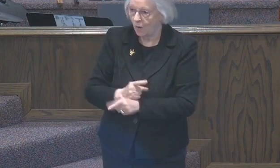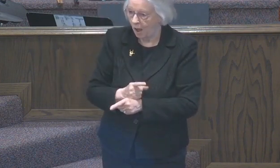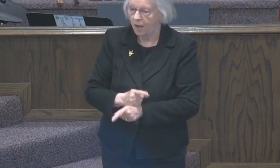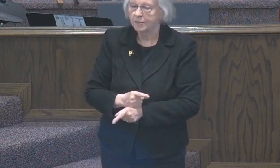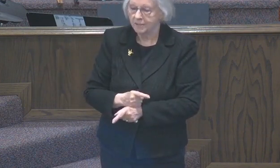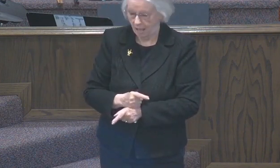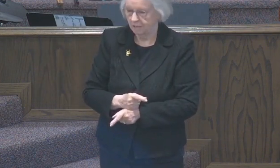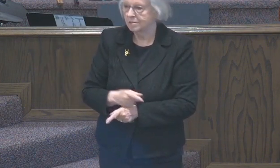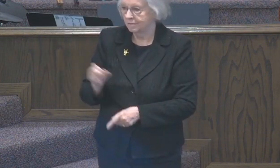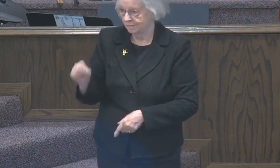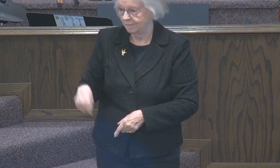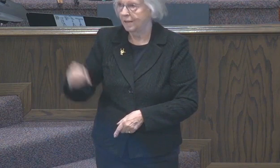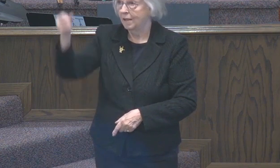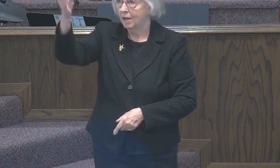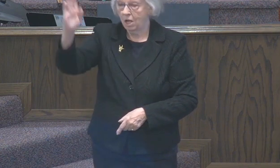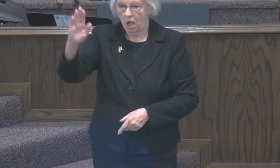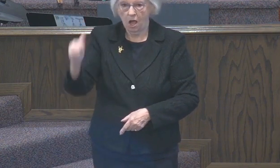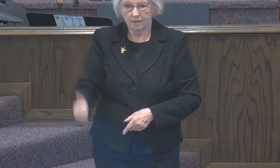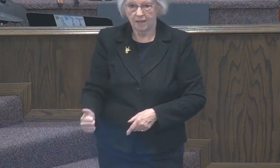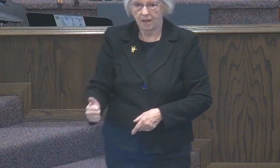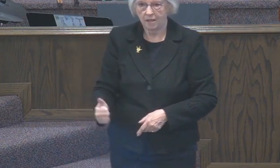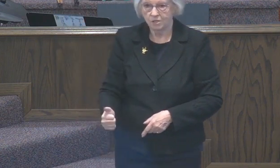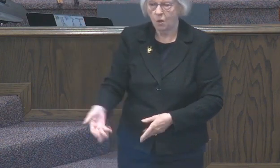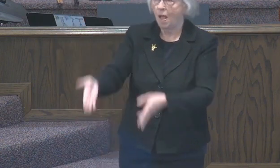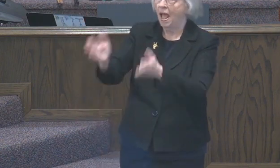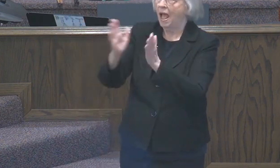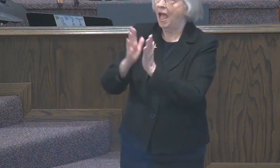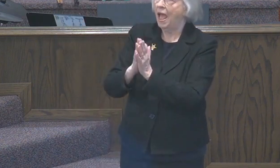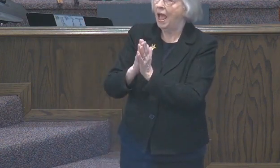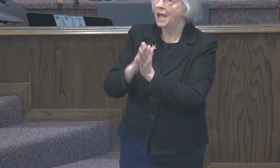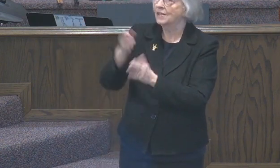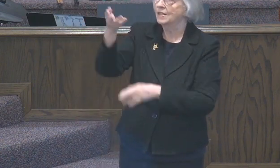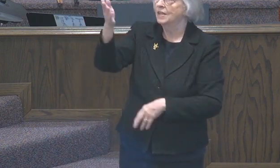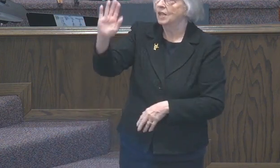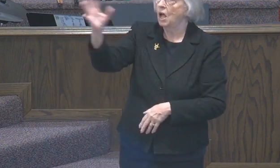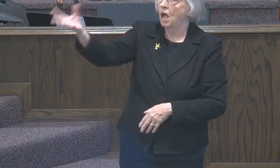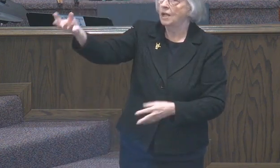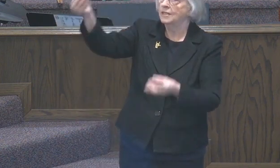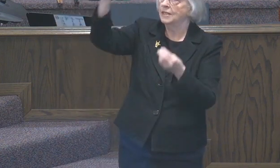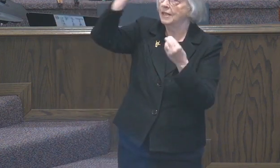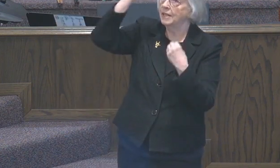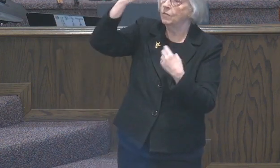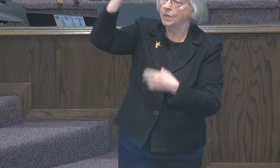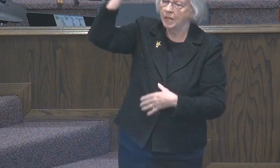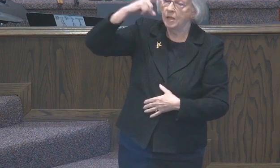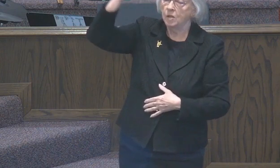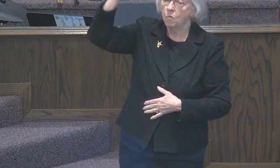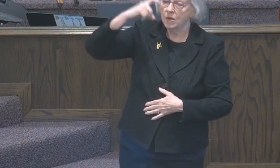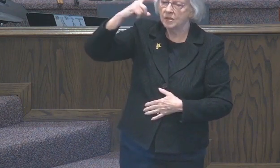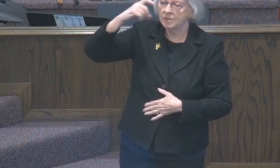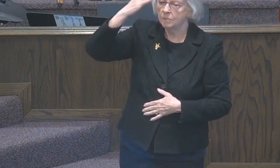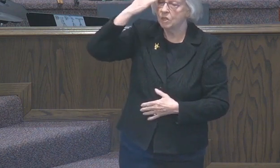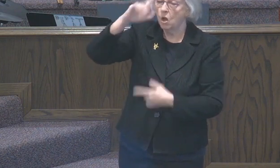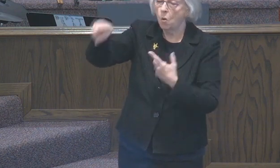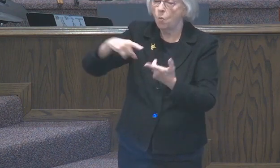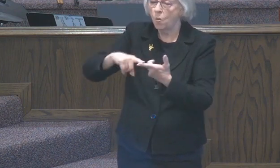lead people to love it, but you don't have to defend it. It's perfectly capable. God is